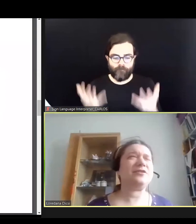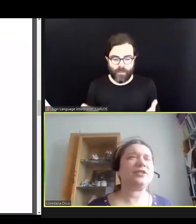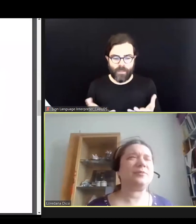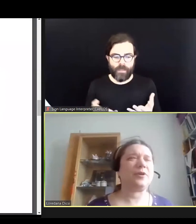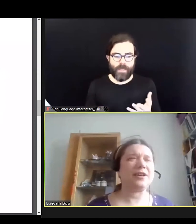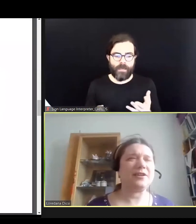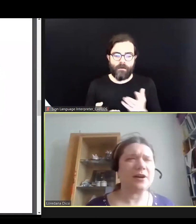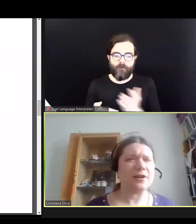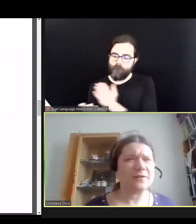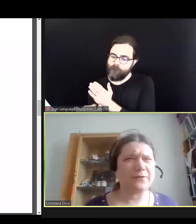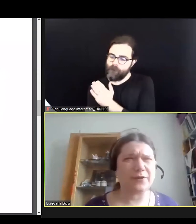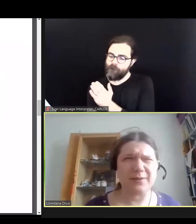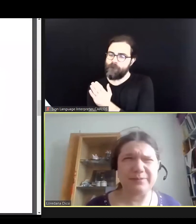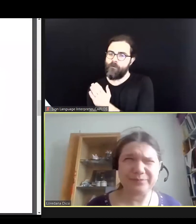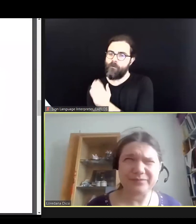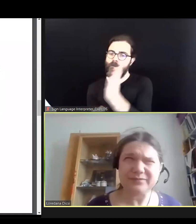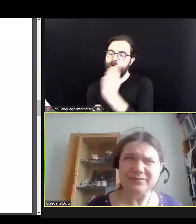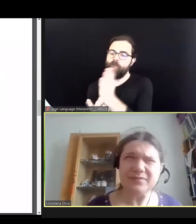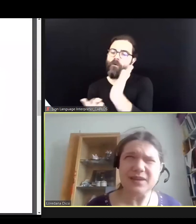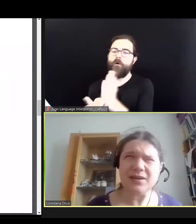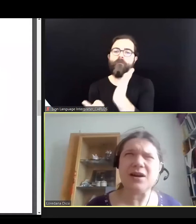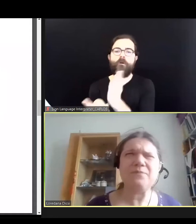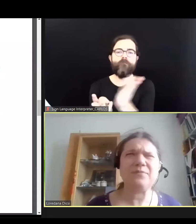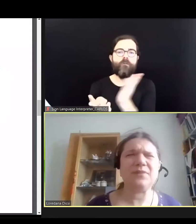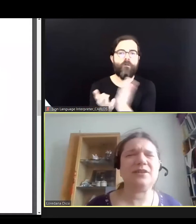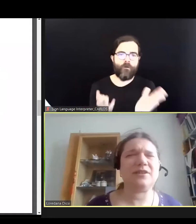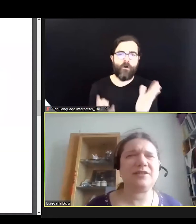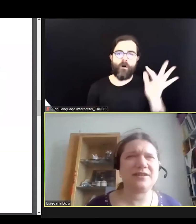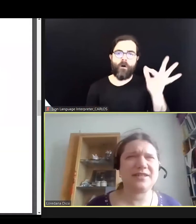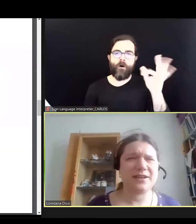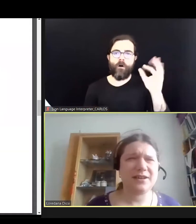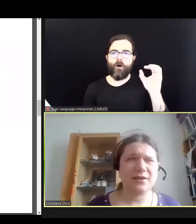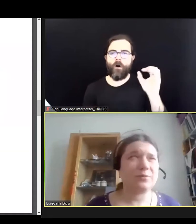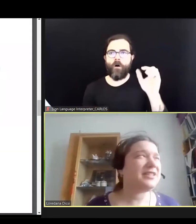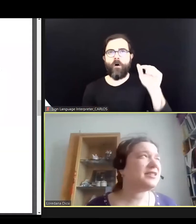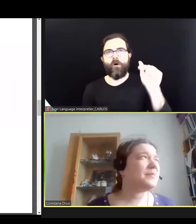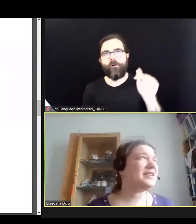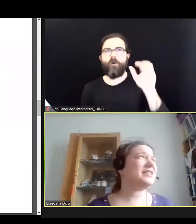language available? The interpreter used to come on place.